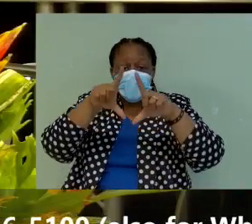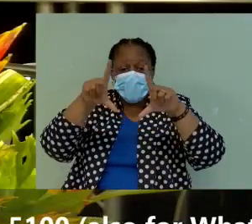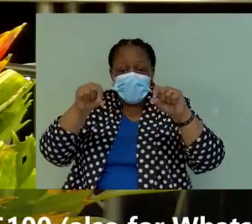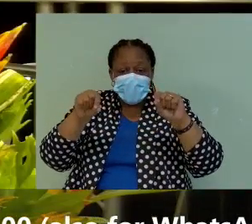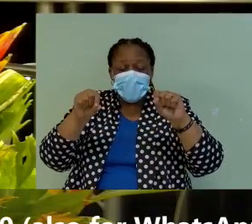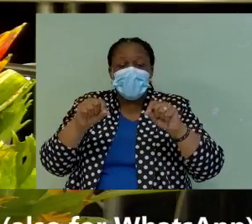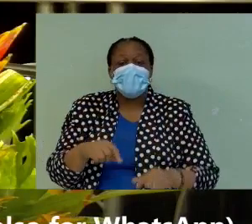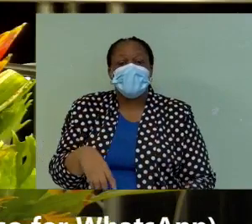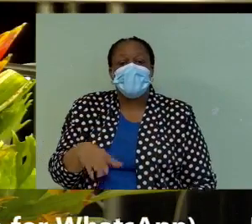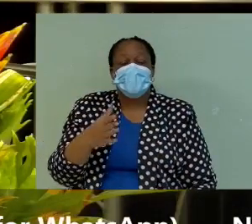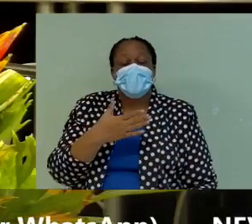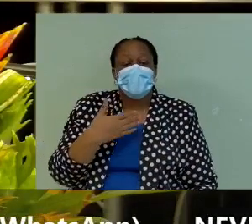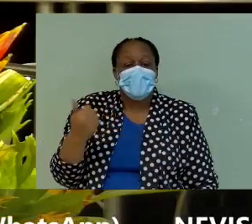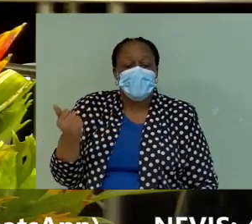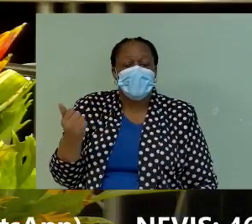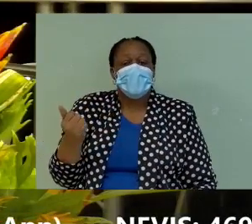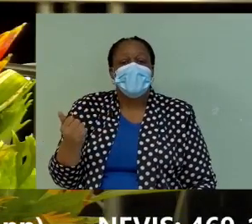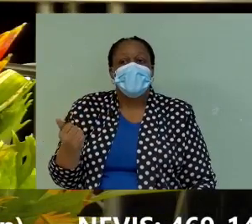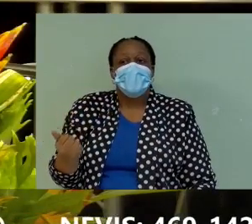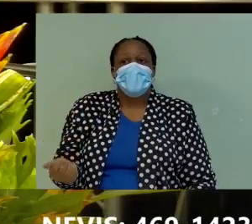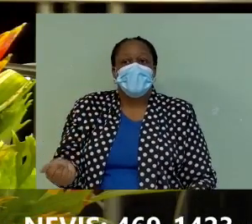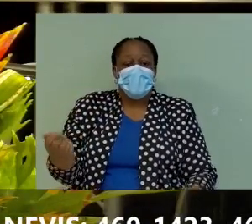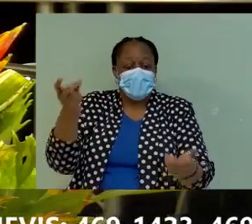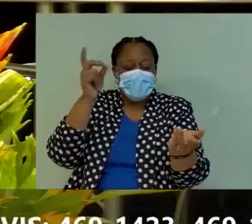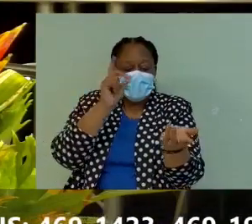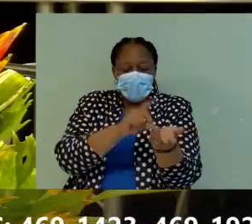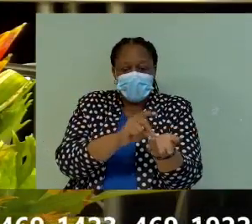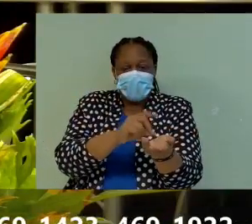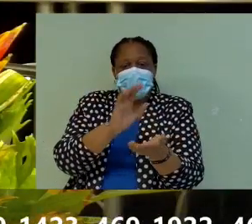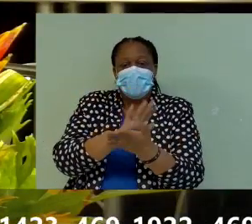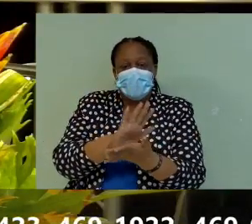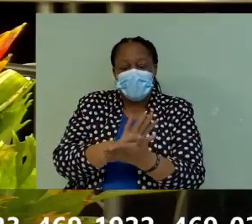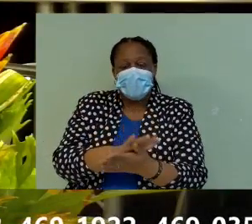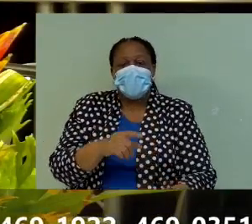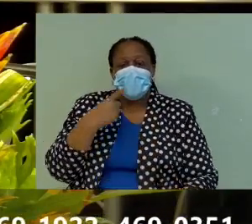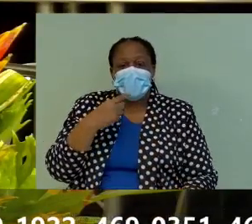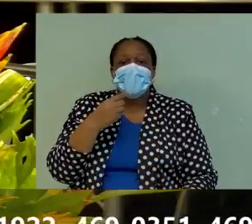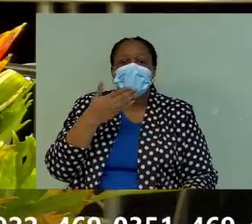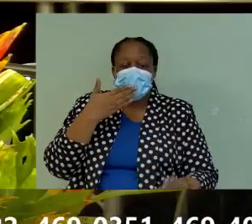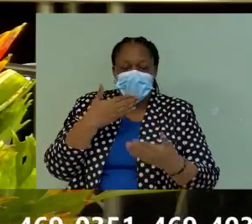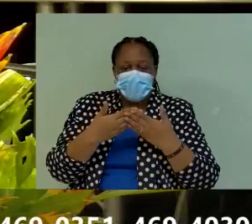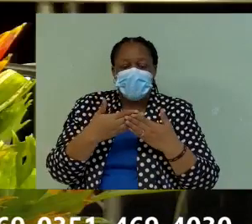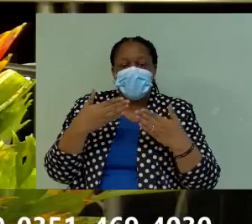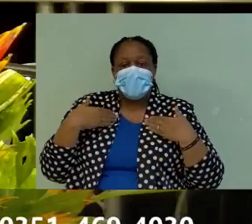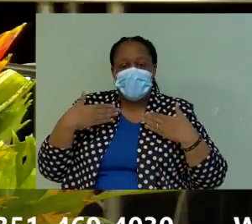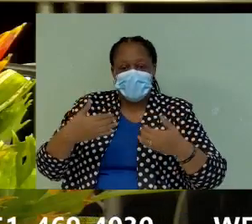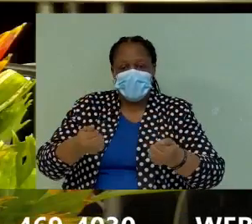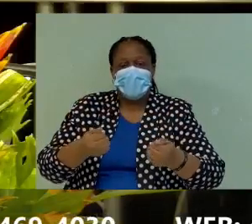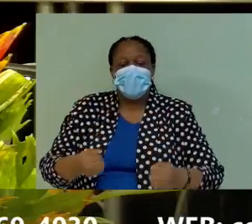applicable, and 3, a valid medical certificate. Such